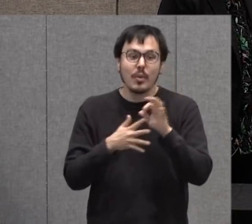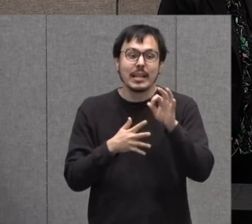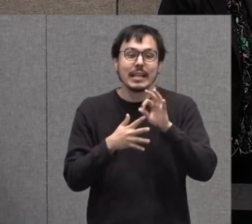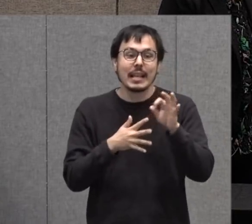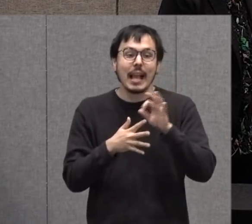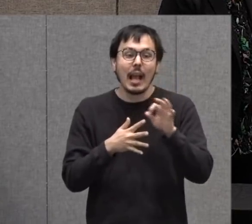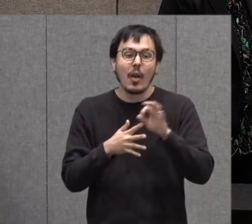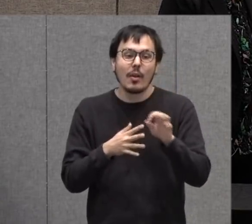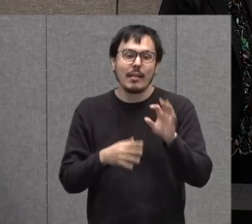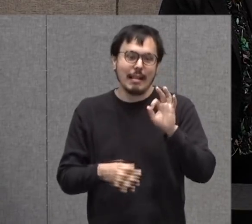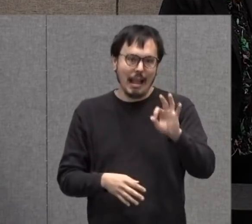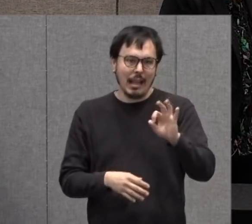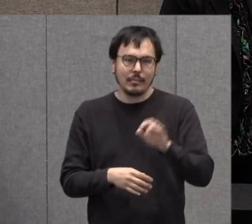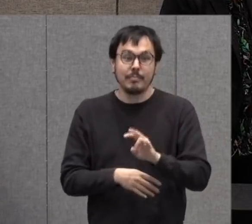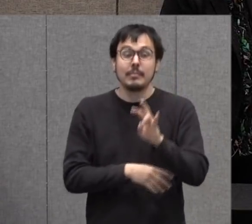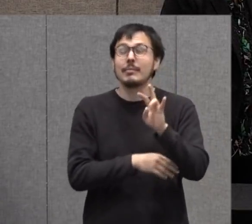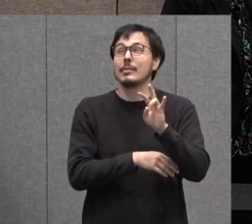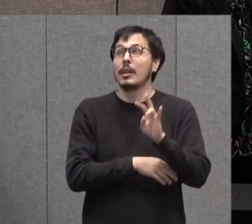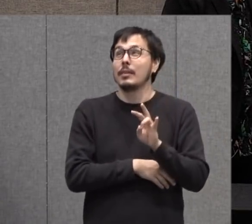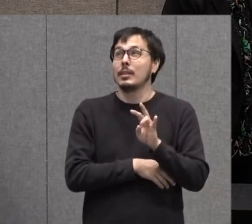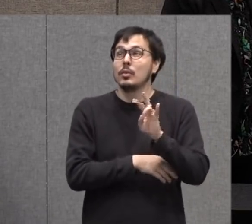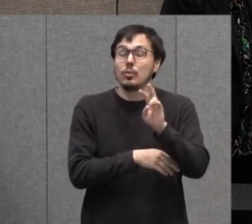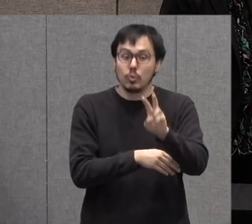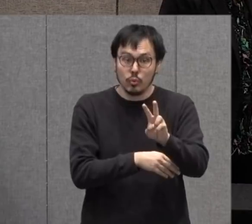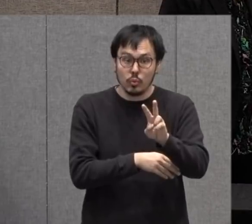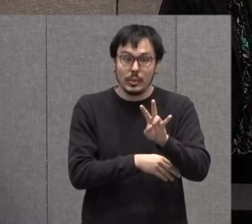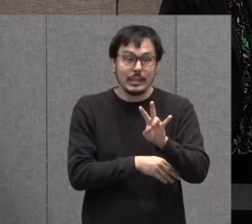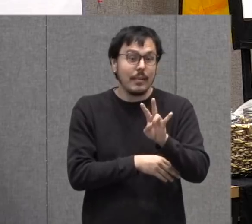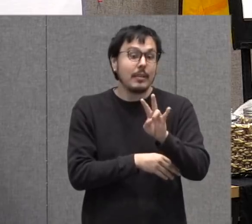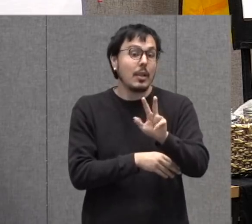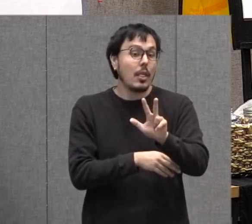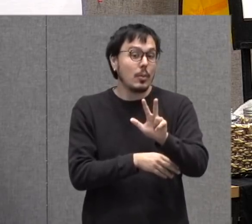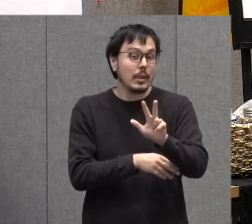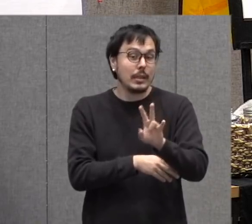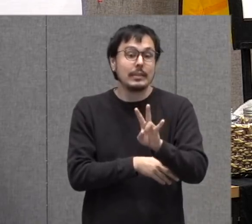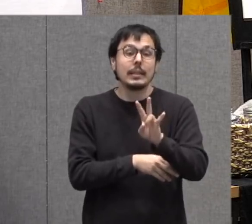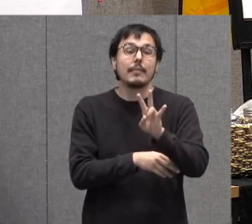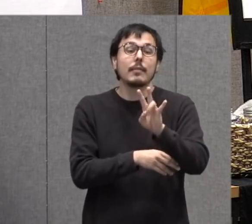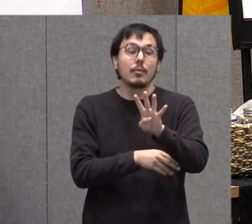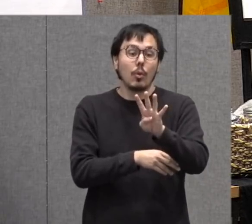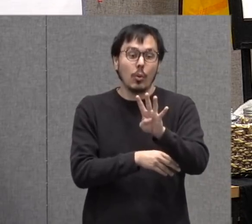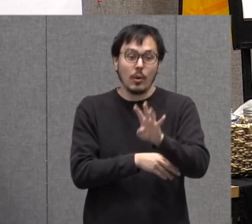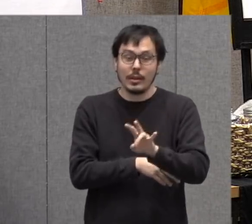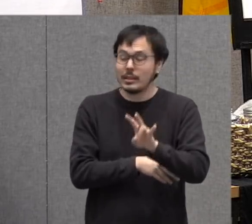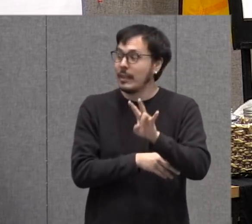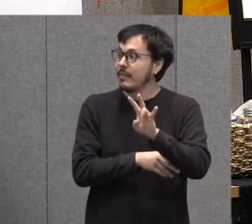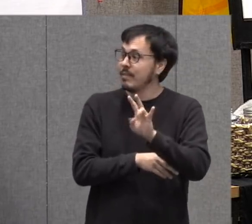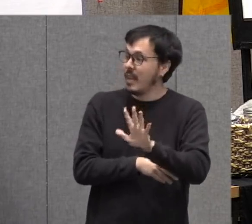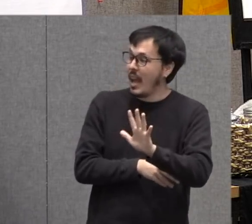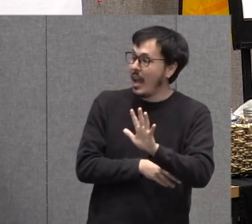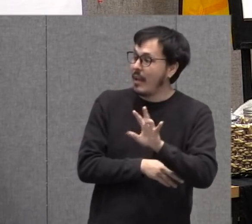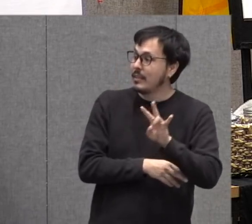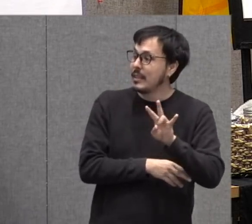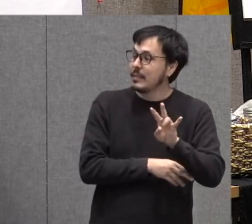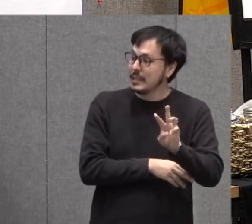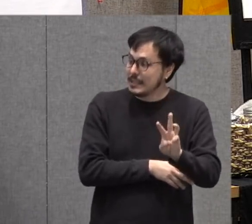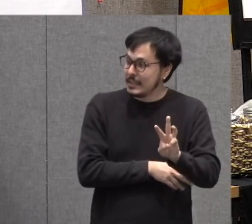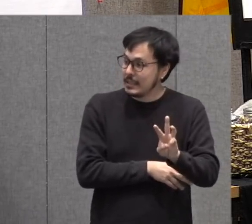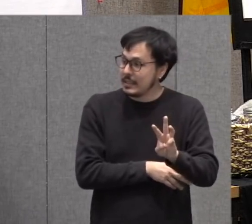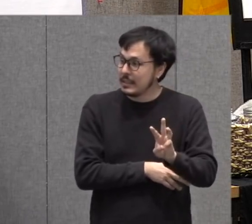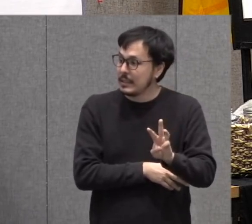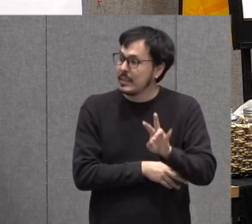9. 72, 73, 74, 75,